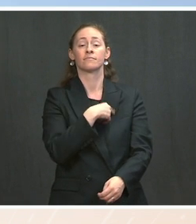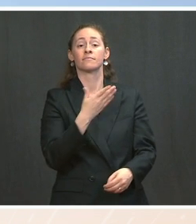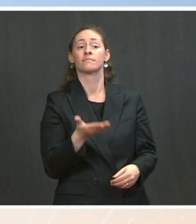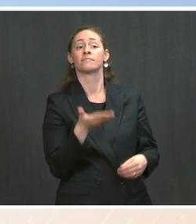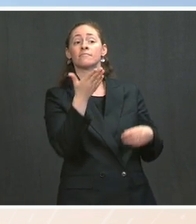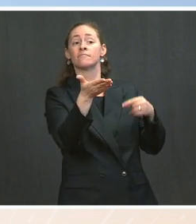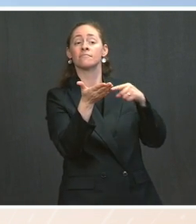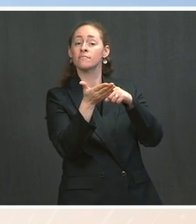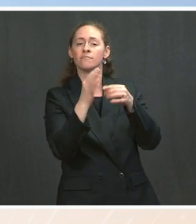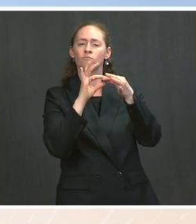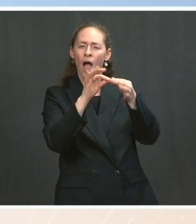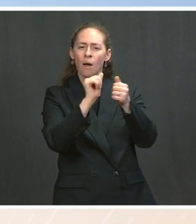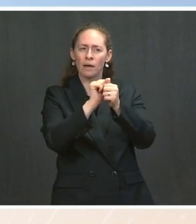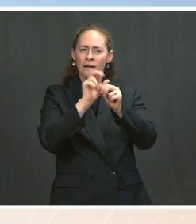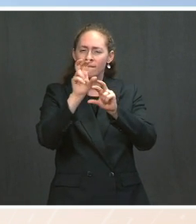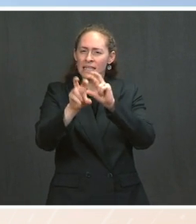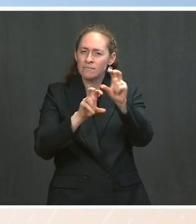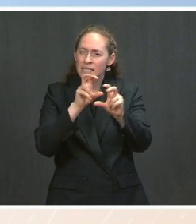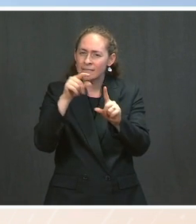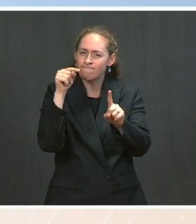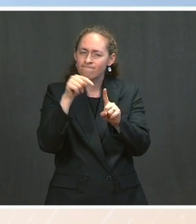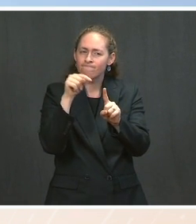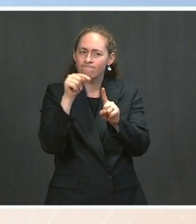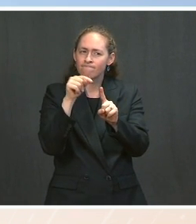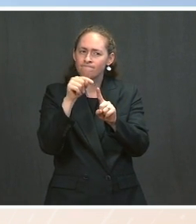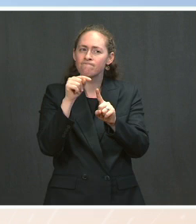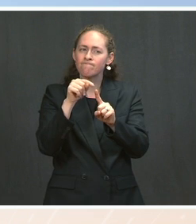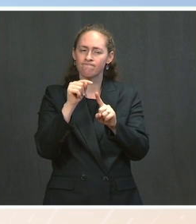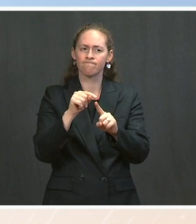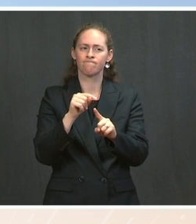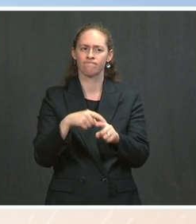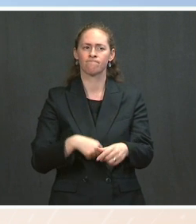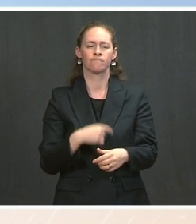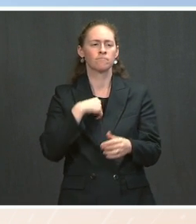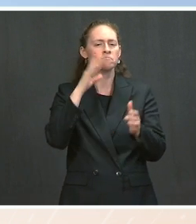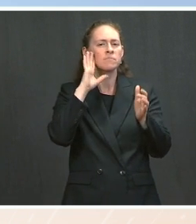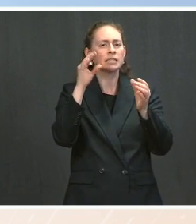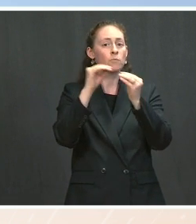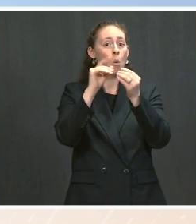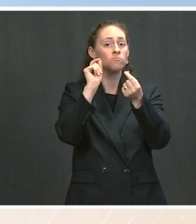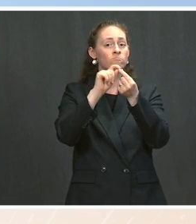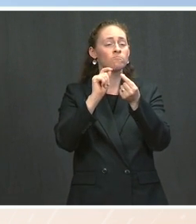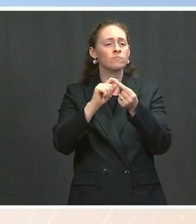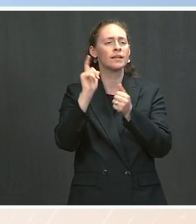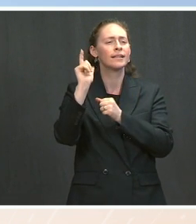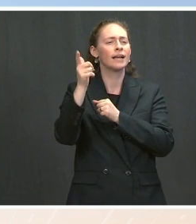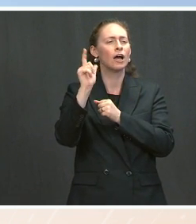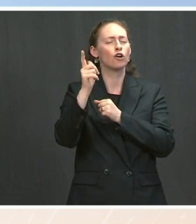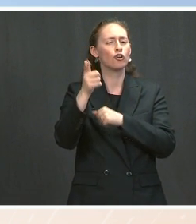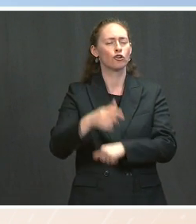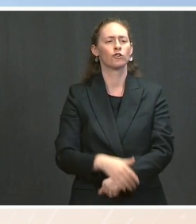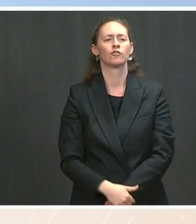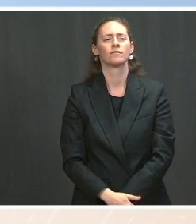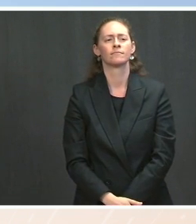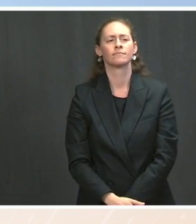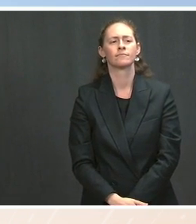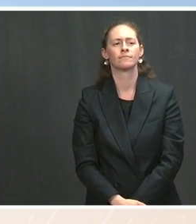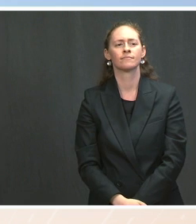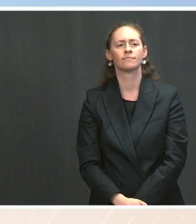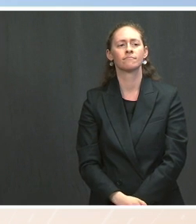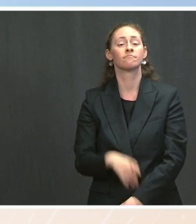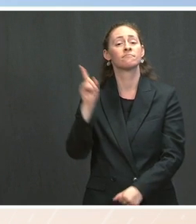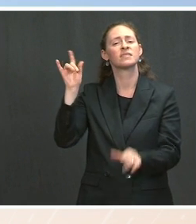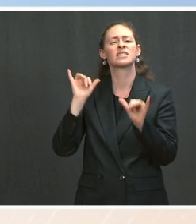when we provide the specific details. And what I reiterated to, which is the president's bottom line about not raising taxes on people making less